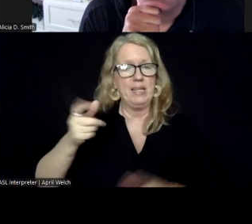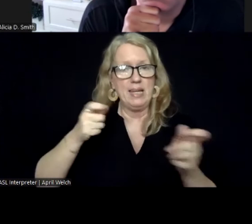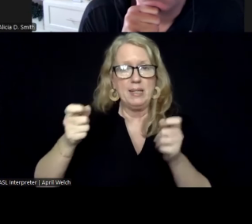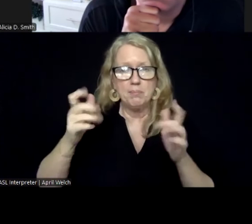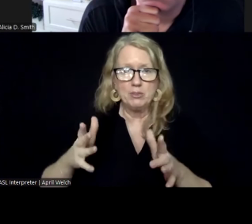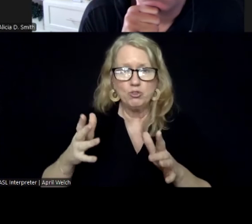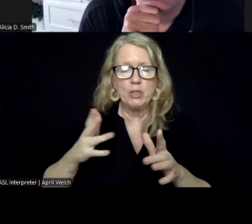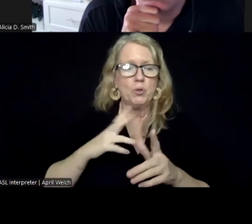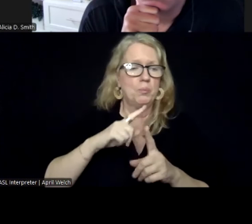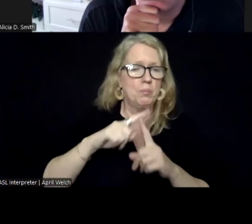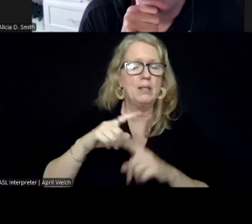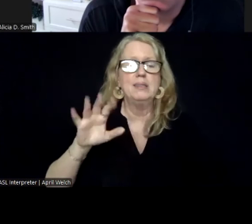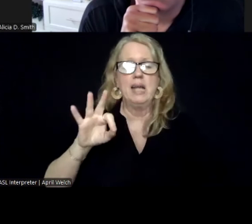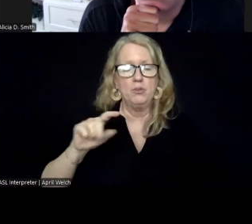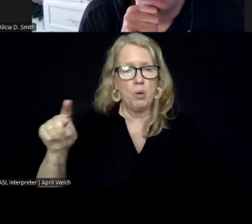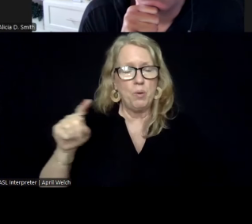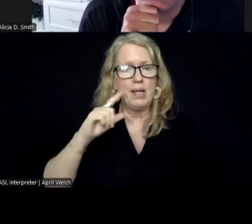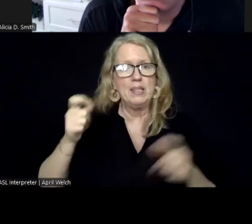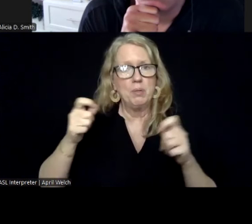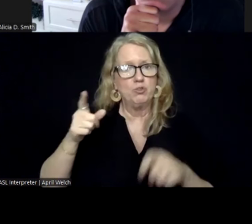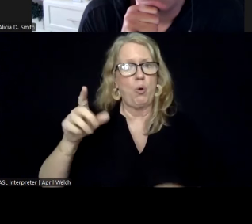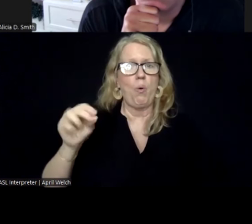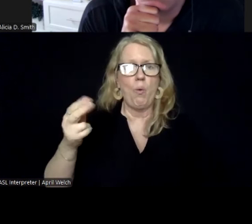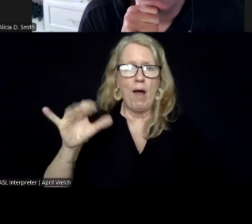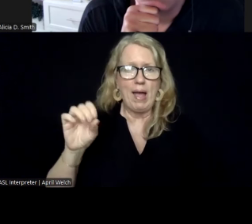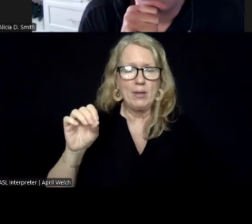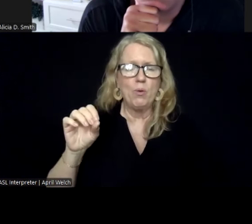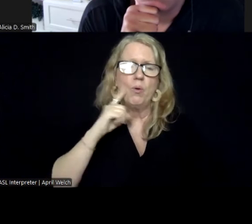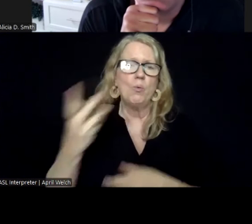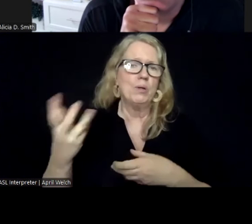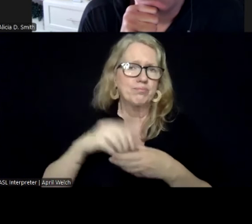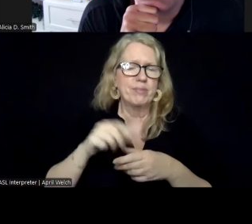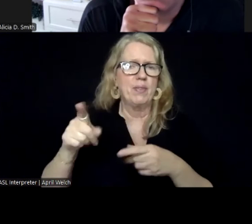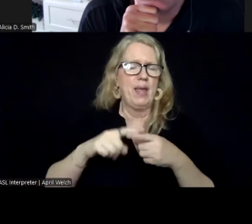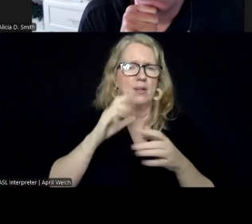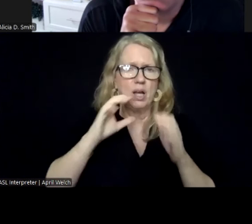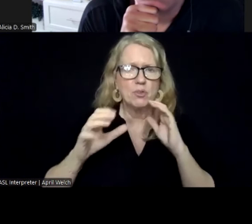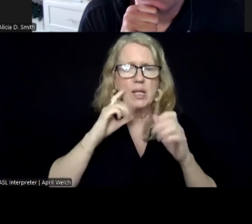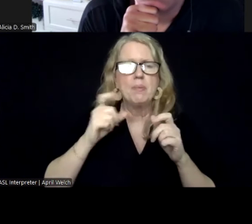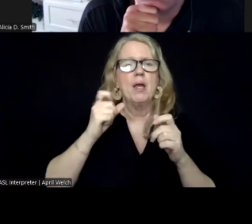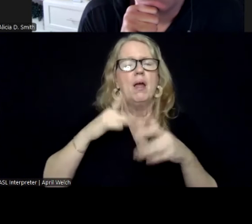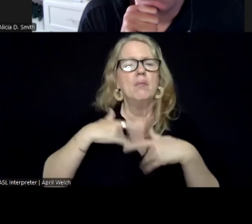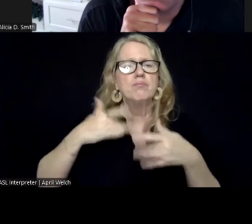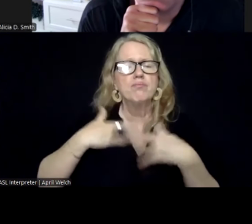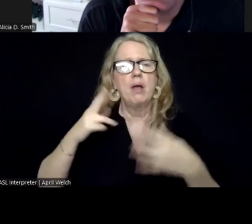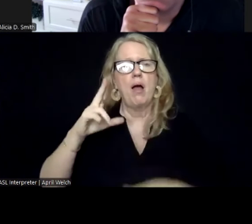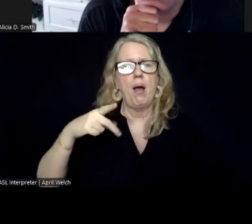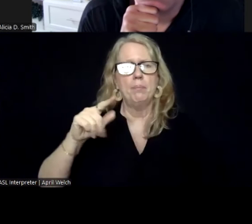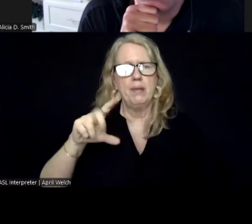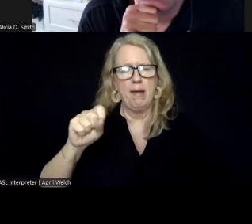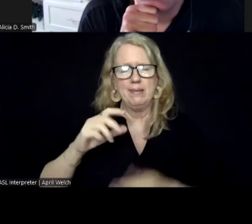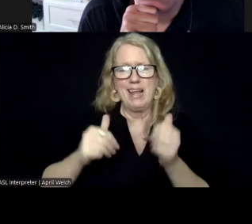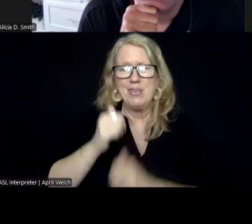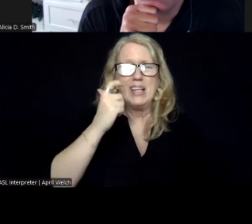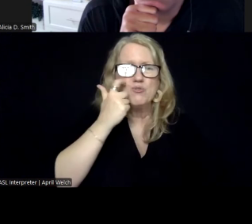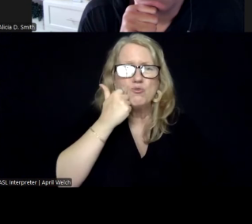also the 911 administrator in Ohio. We were part of the conversations and updates throughout, and then recently even